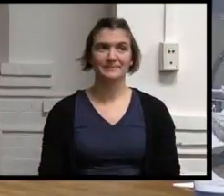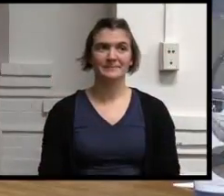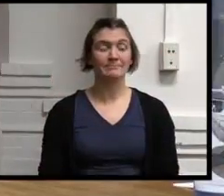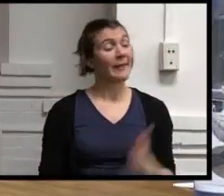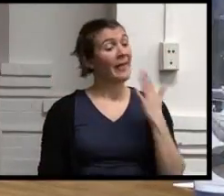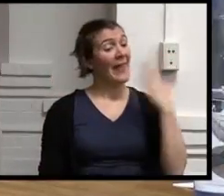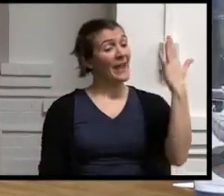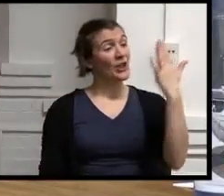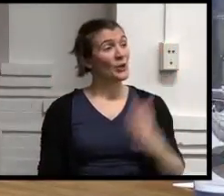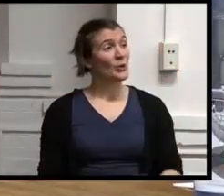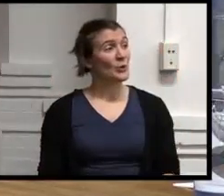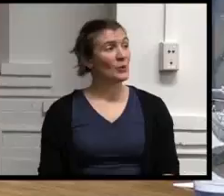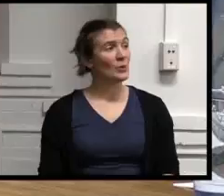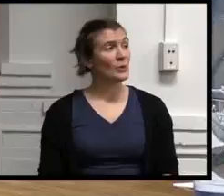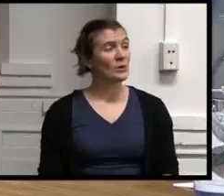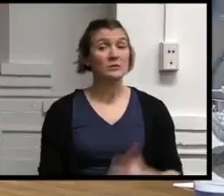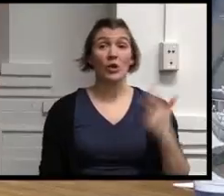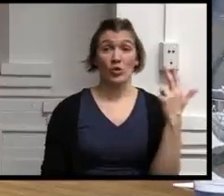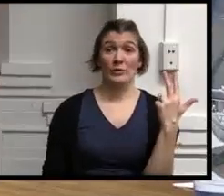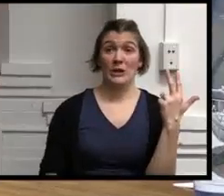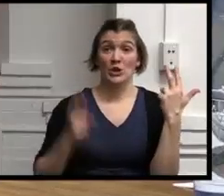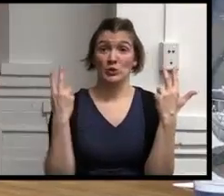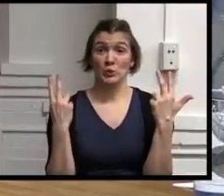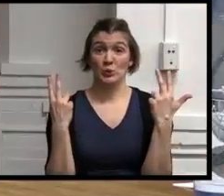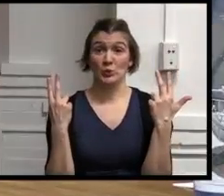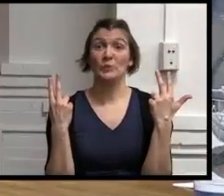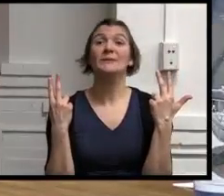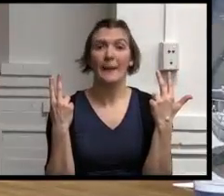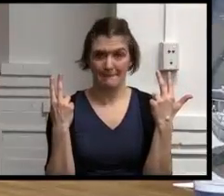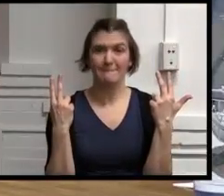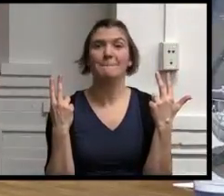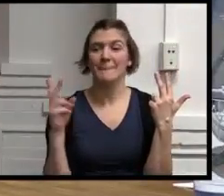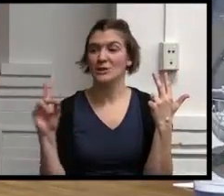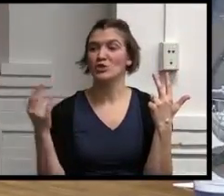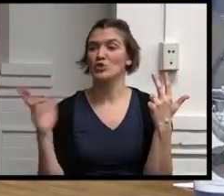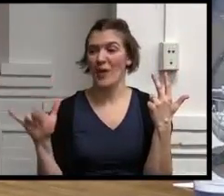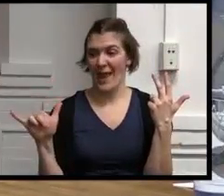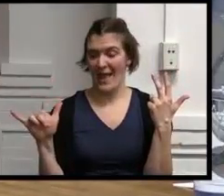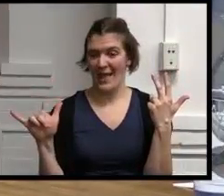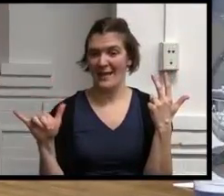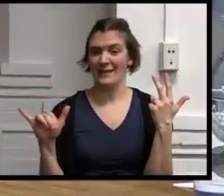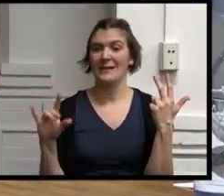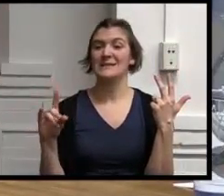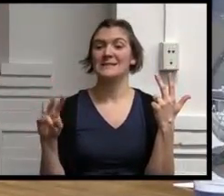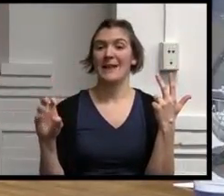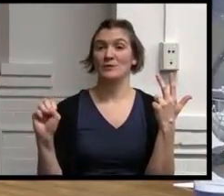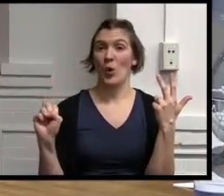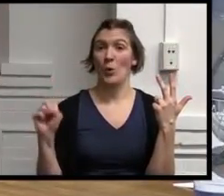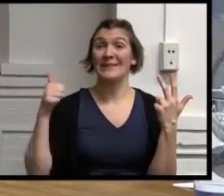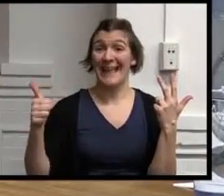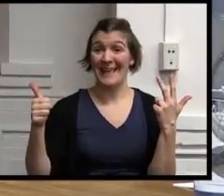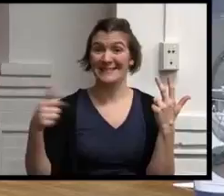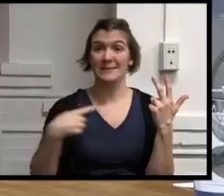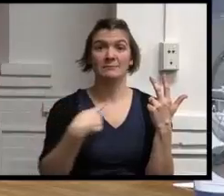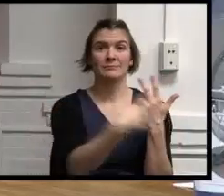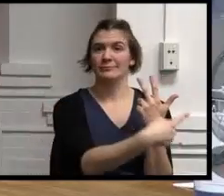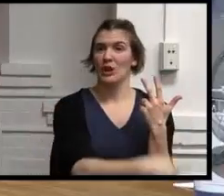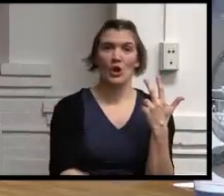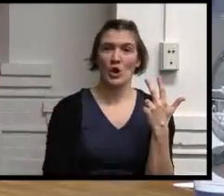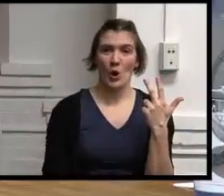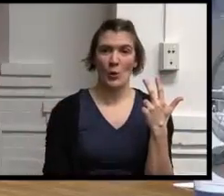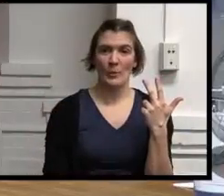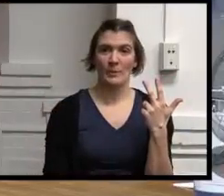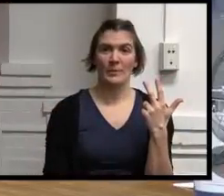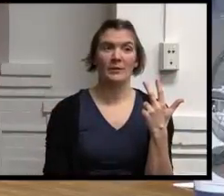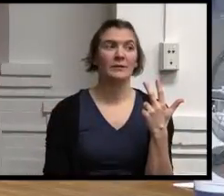Thank you. 1, 2, 3? Yeah. 2, yes, okay. 2 on And that who side, made the 3 on this motion? side. Well, I did.